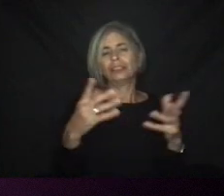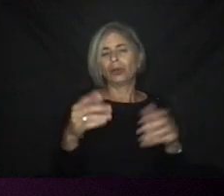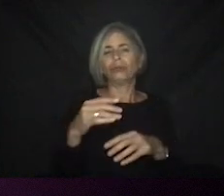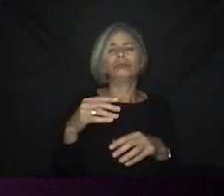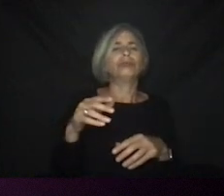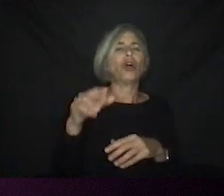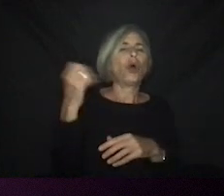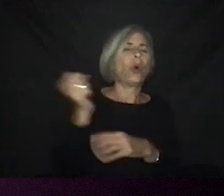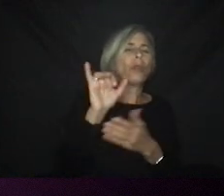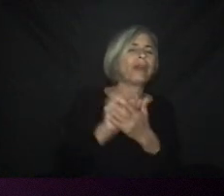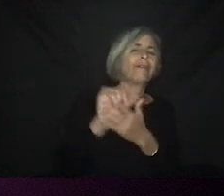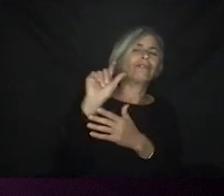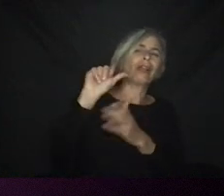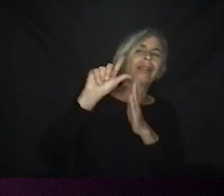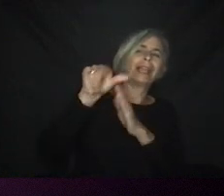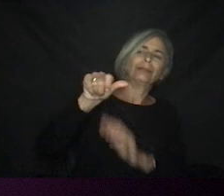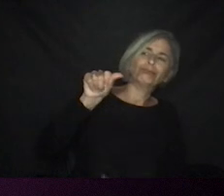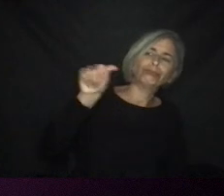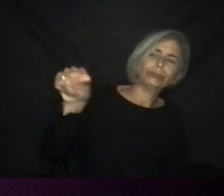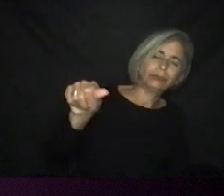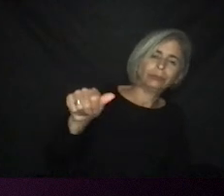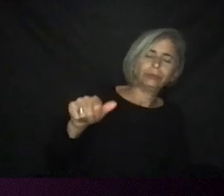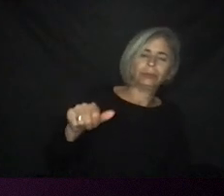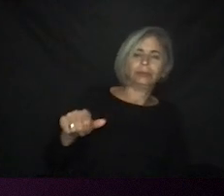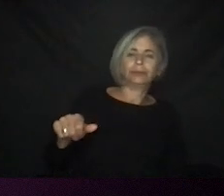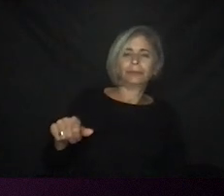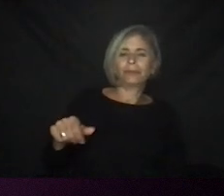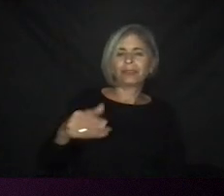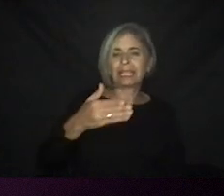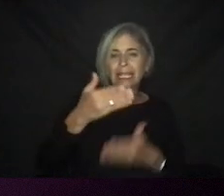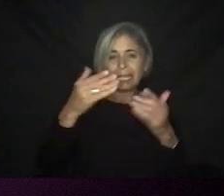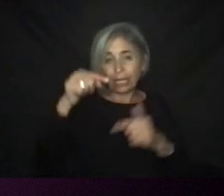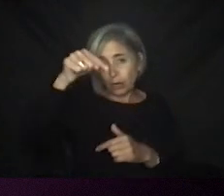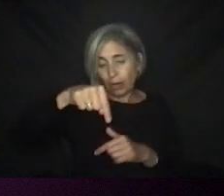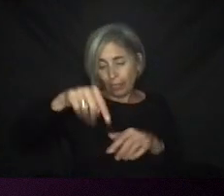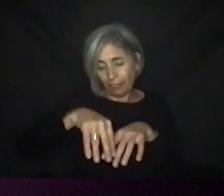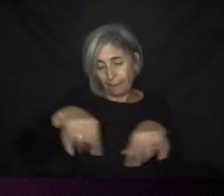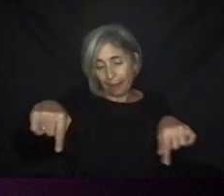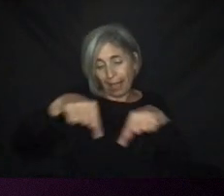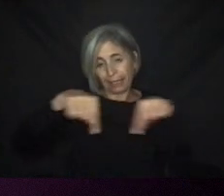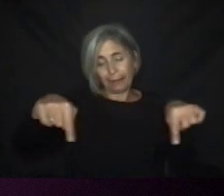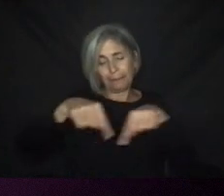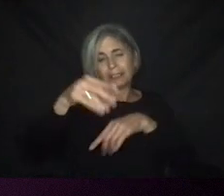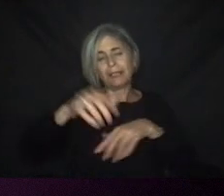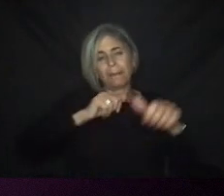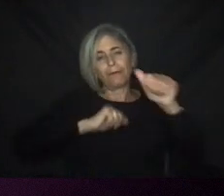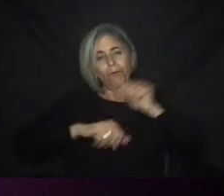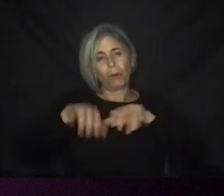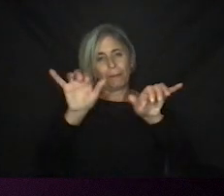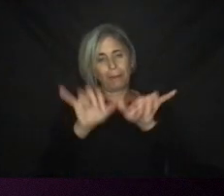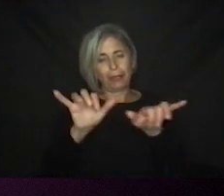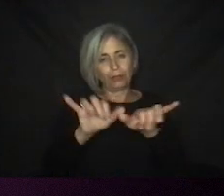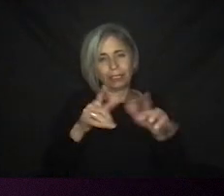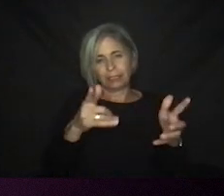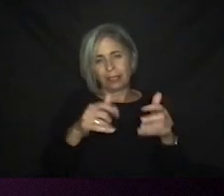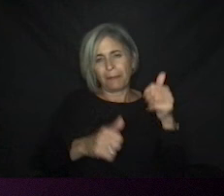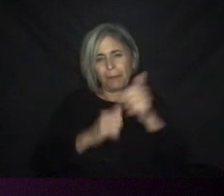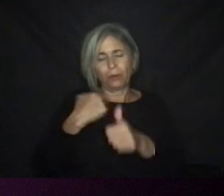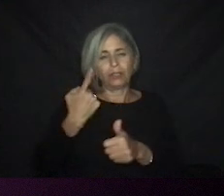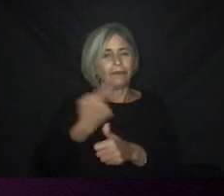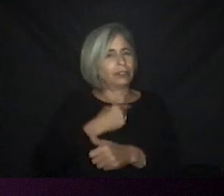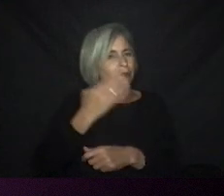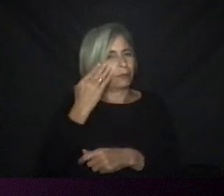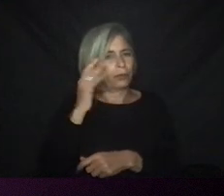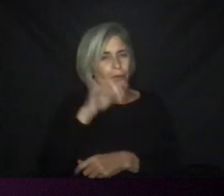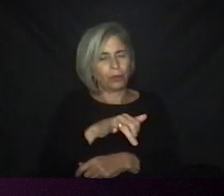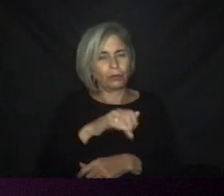that. And, you know, down here are some things, some performance metrics. Most of us are familiar